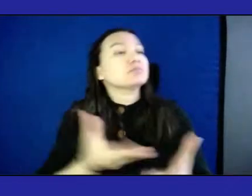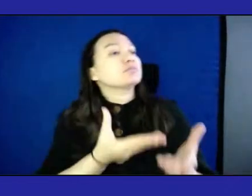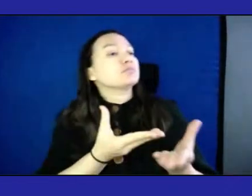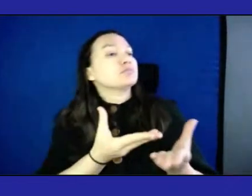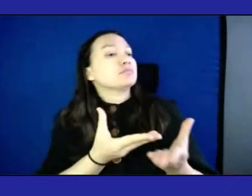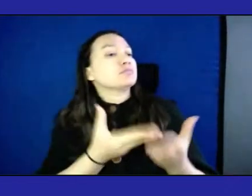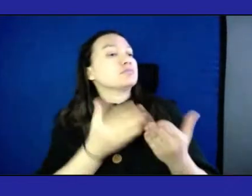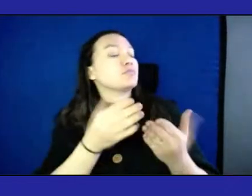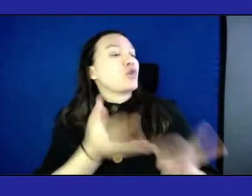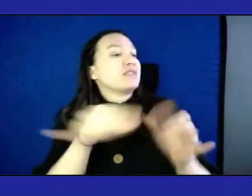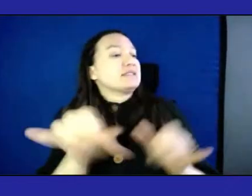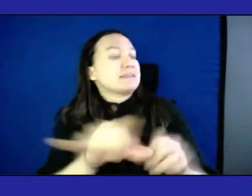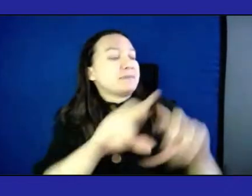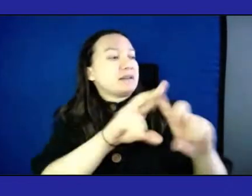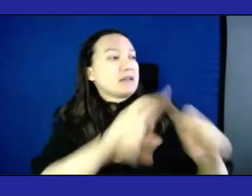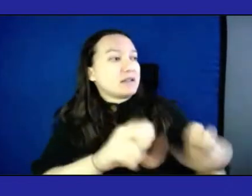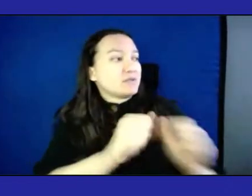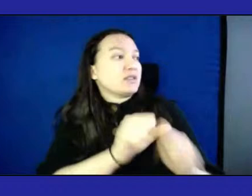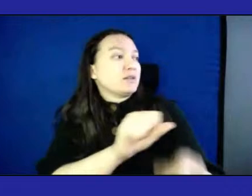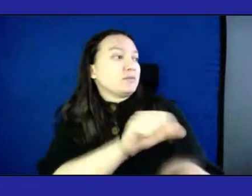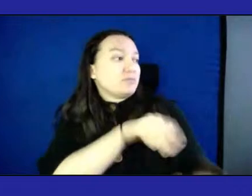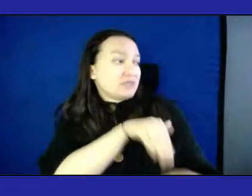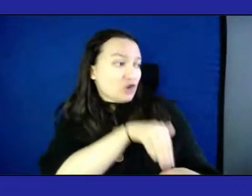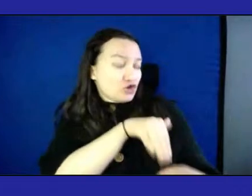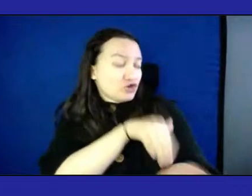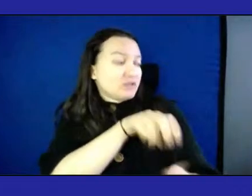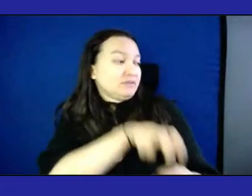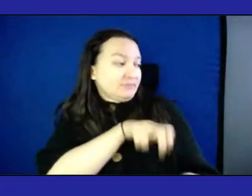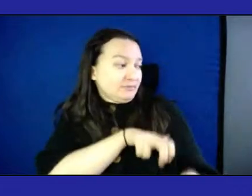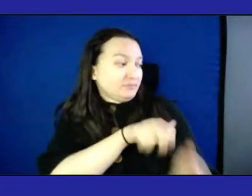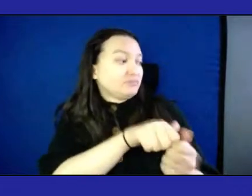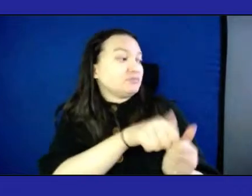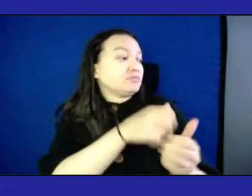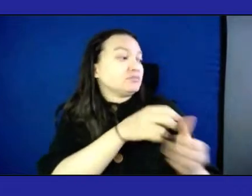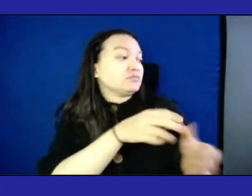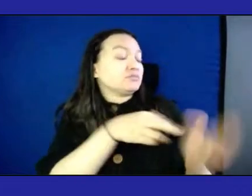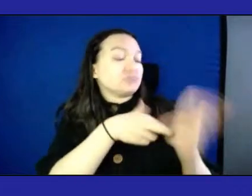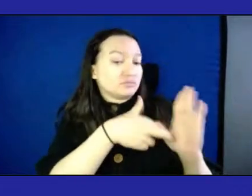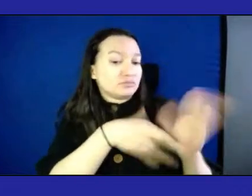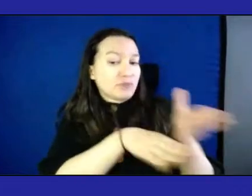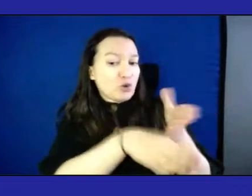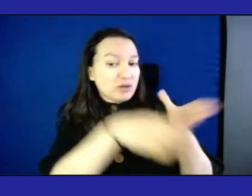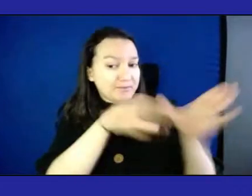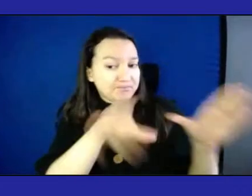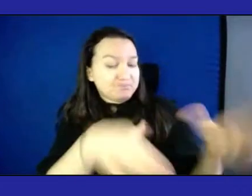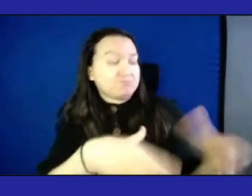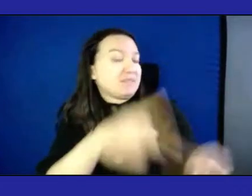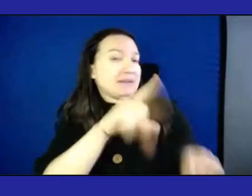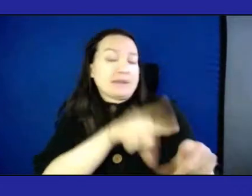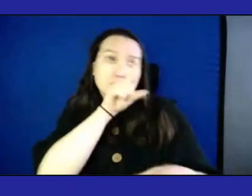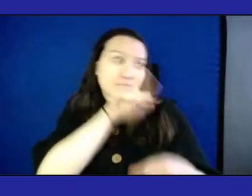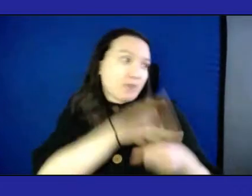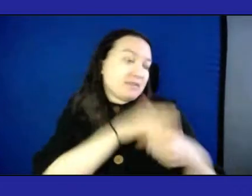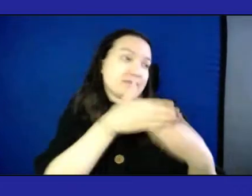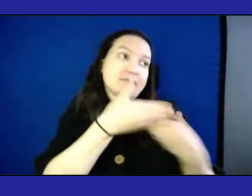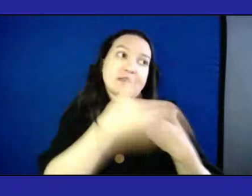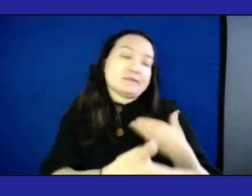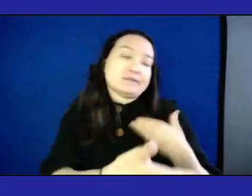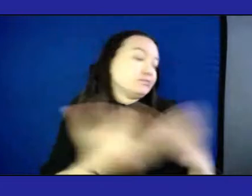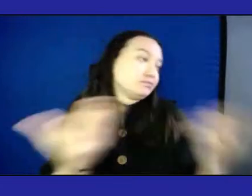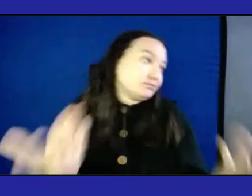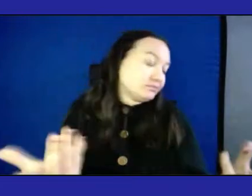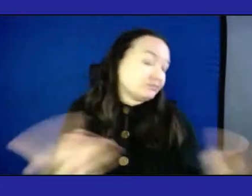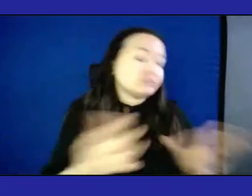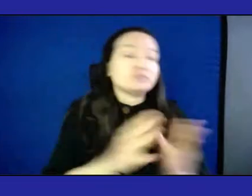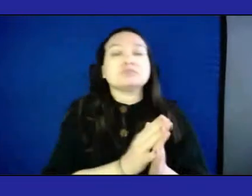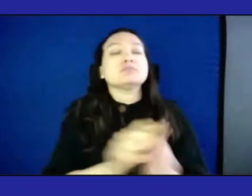analysis for physicians leaving underrepresented minorities. Can't promise it for the next one, but we'll work